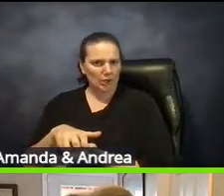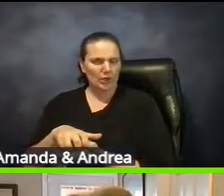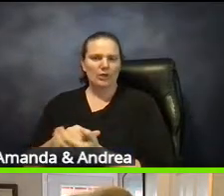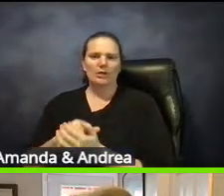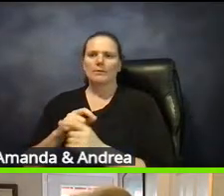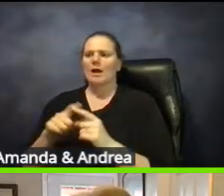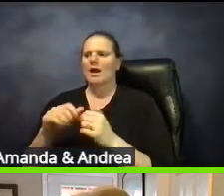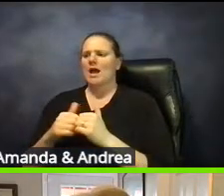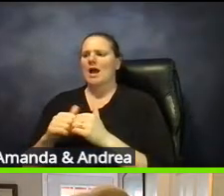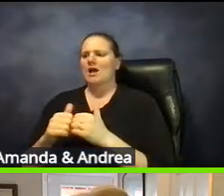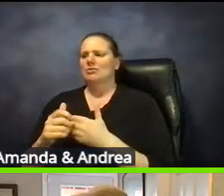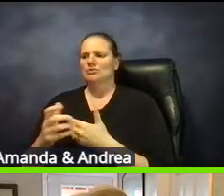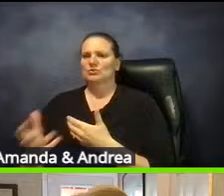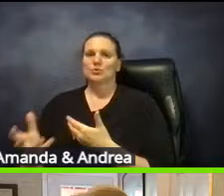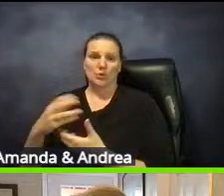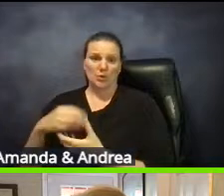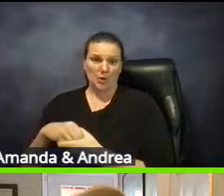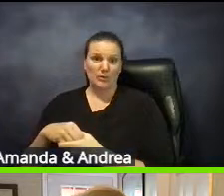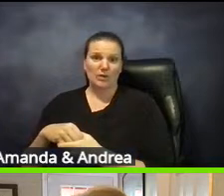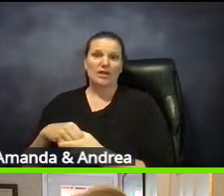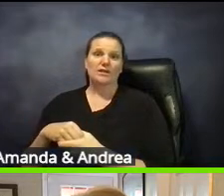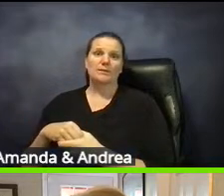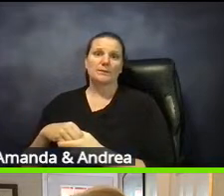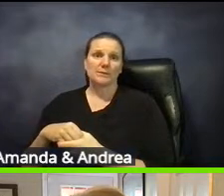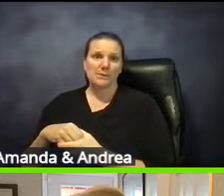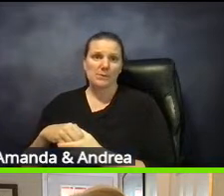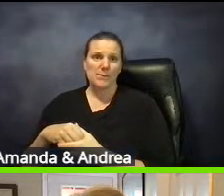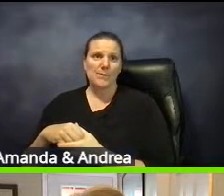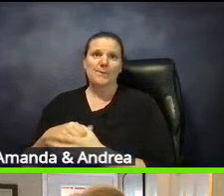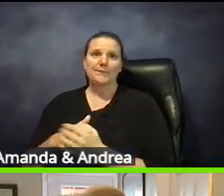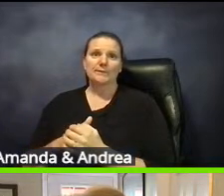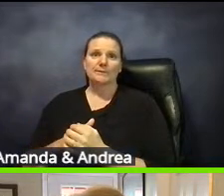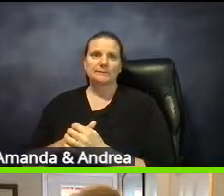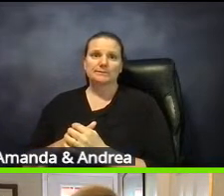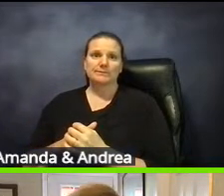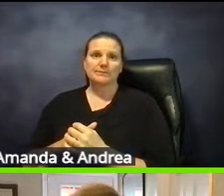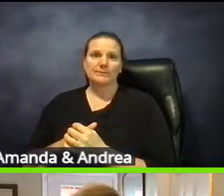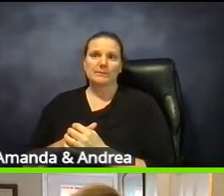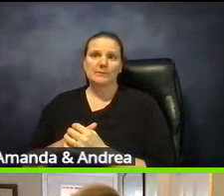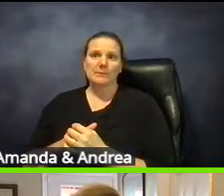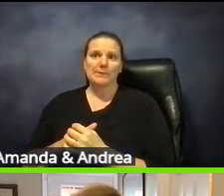to incorporate a